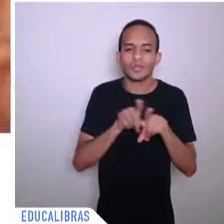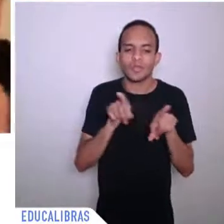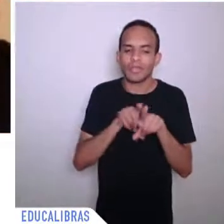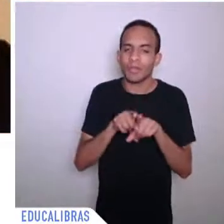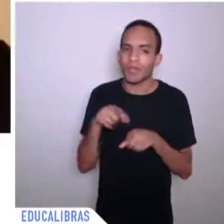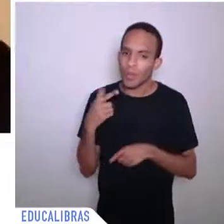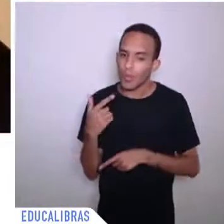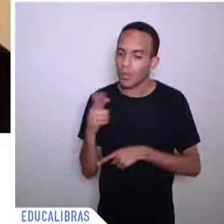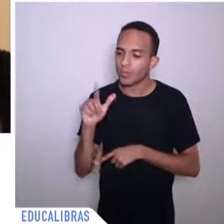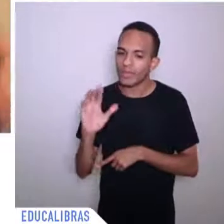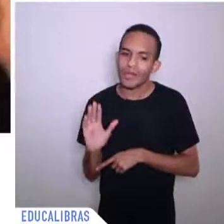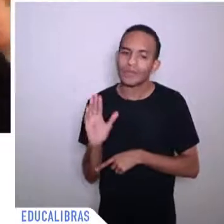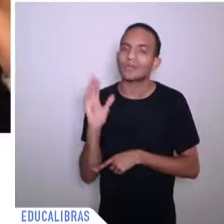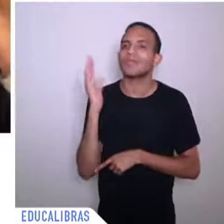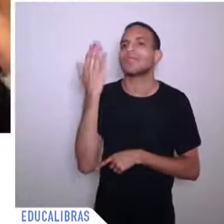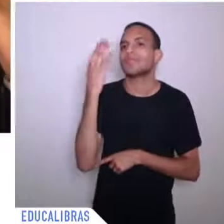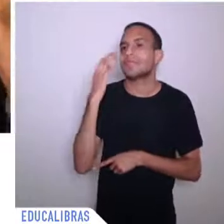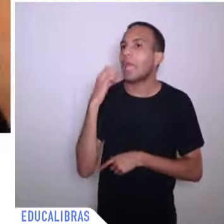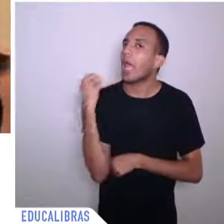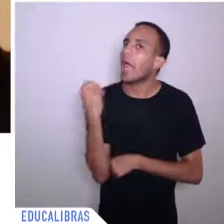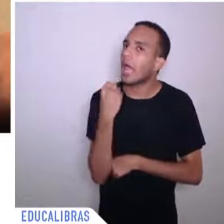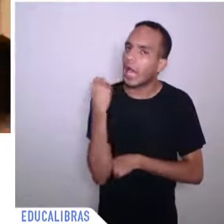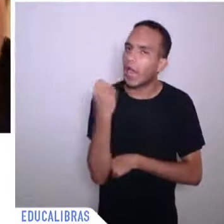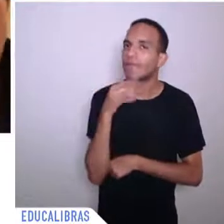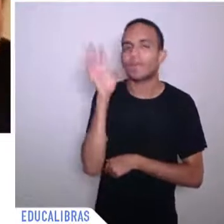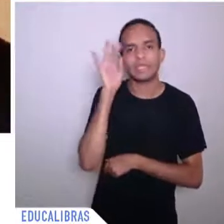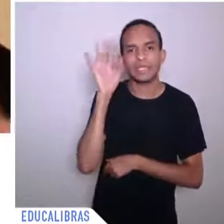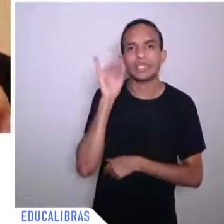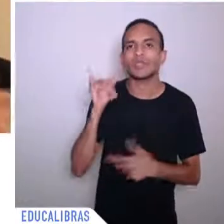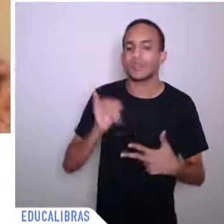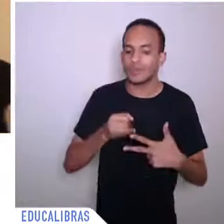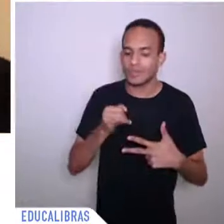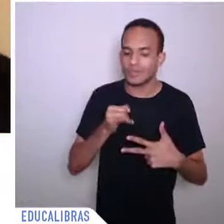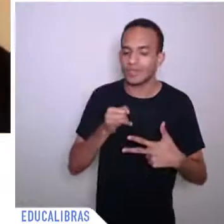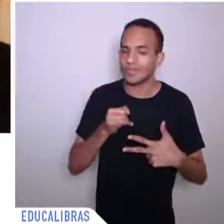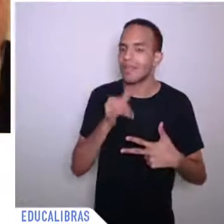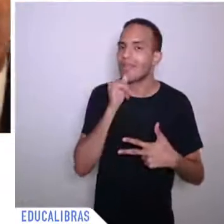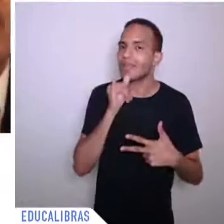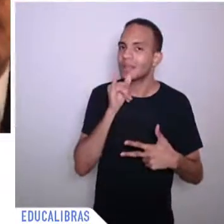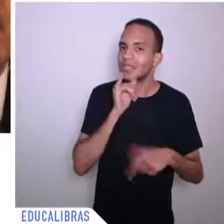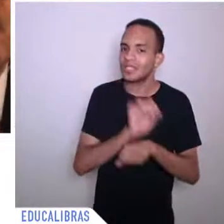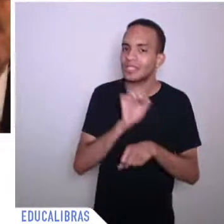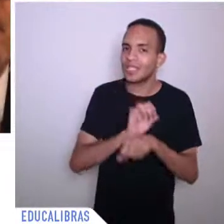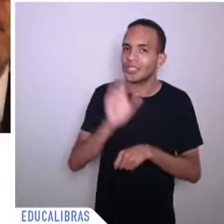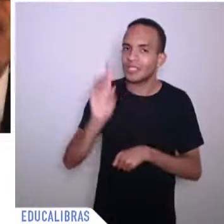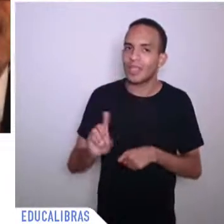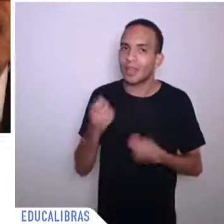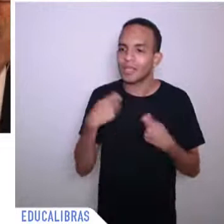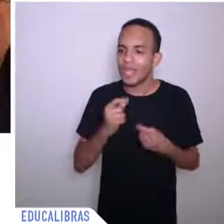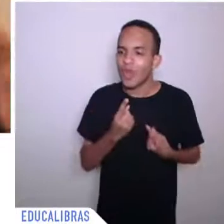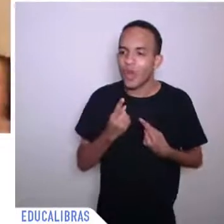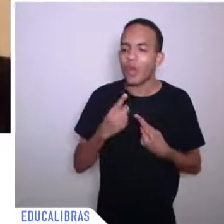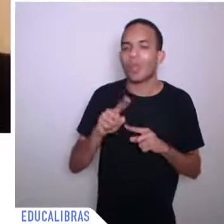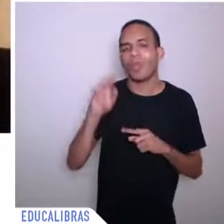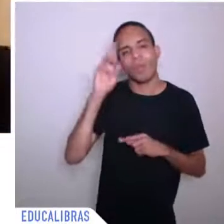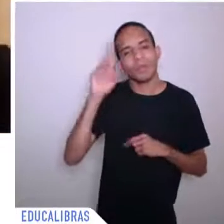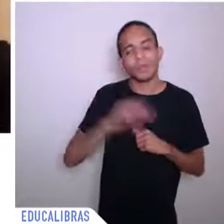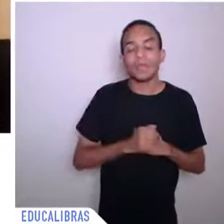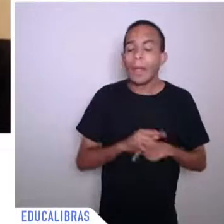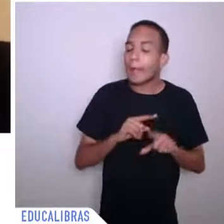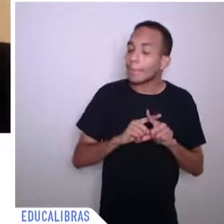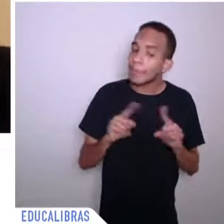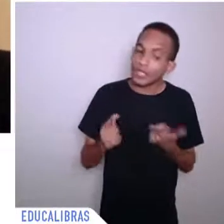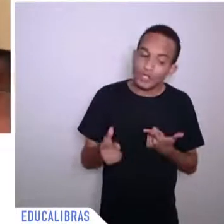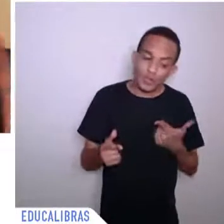of interpretation of the law, and this is serious when you think of the court